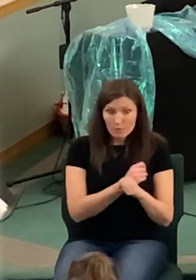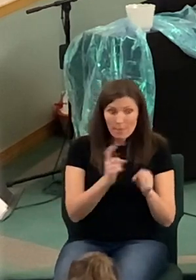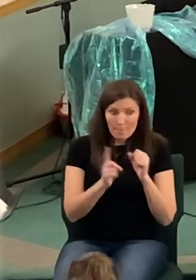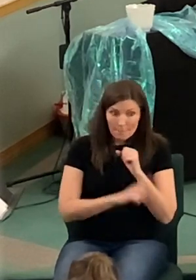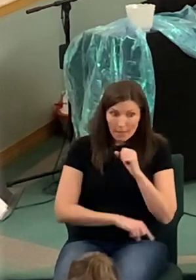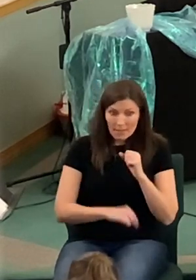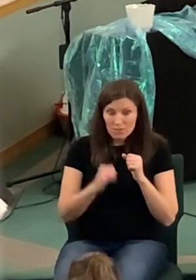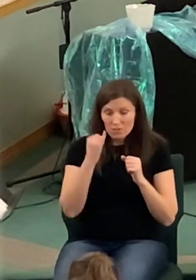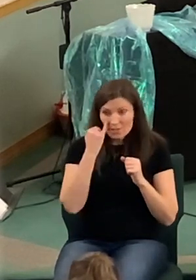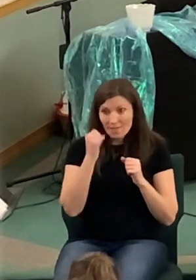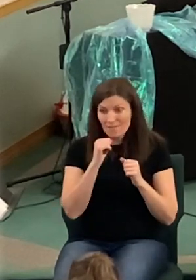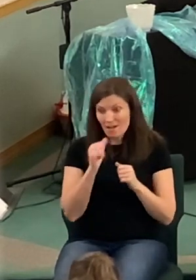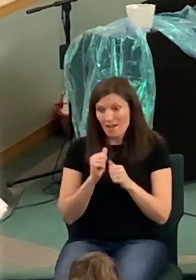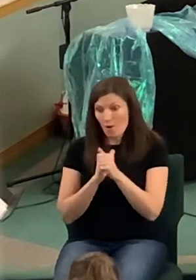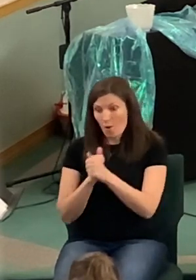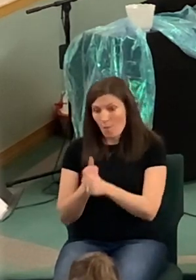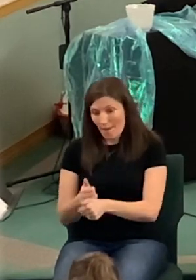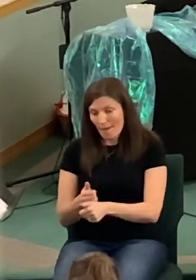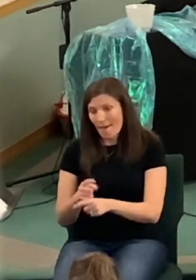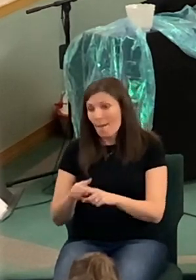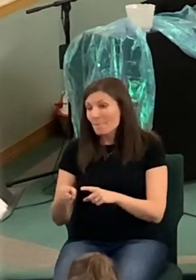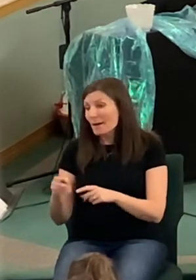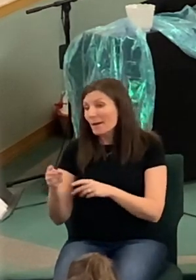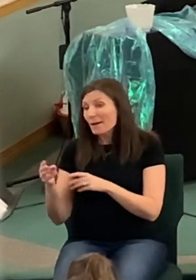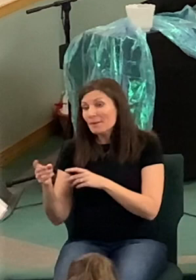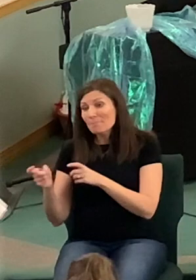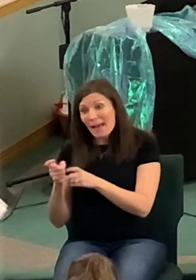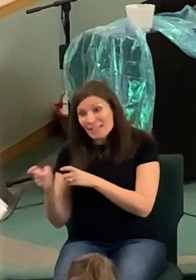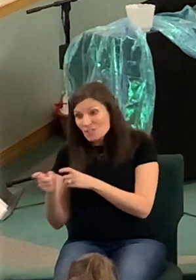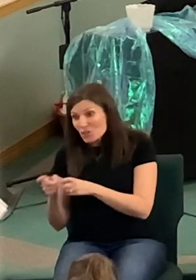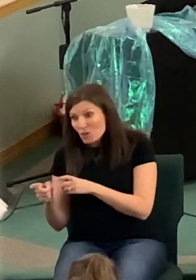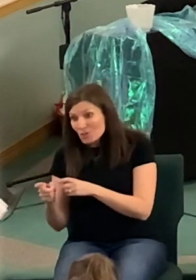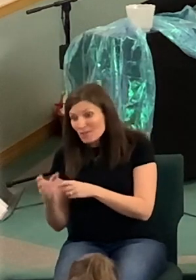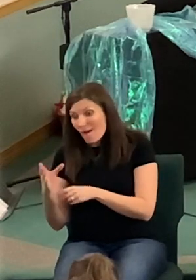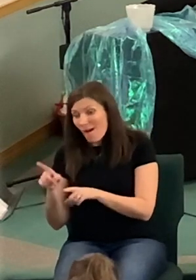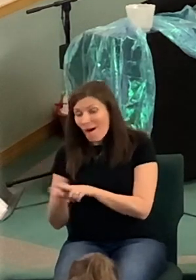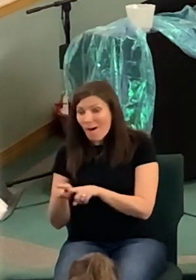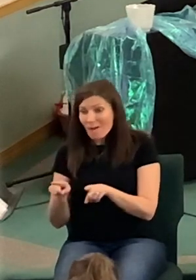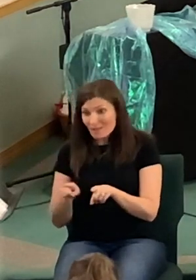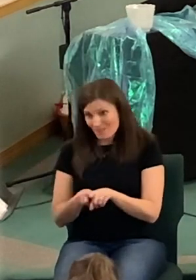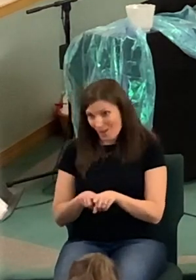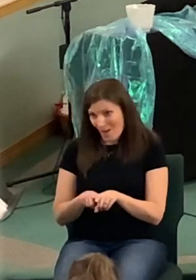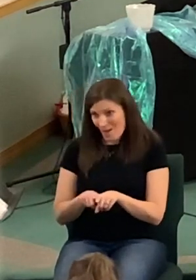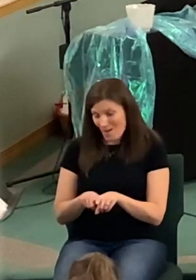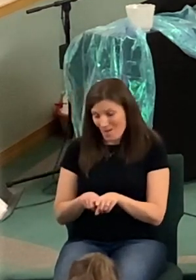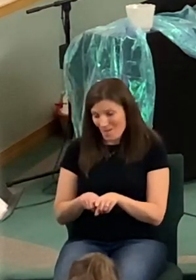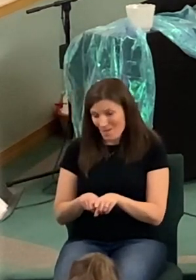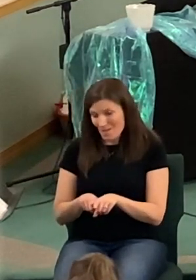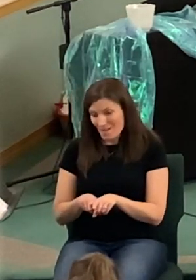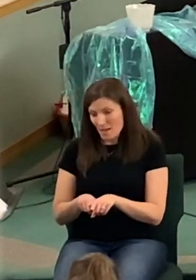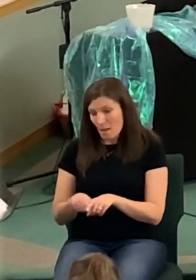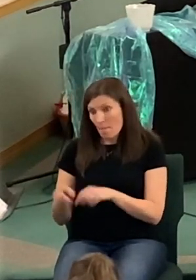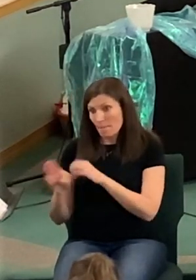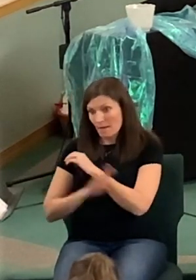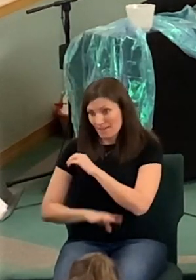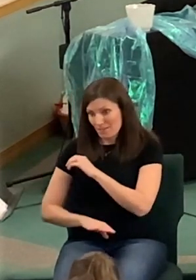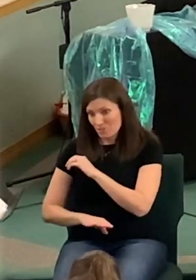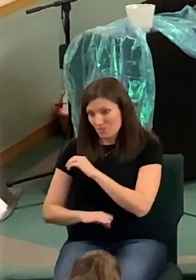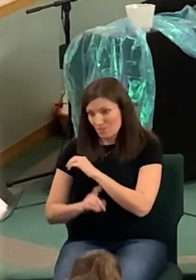if they don't obey. Masters will also be punished if they don't treat their slaves correctly.